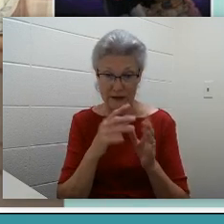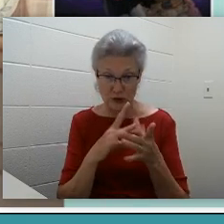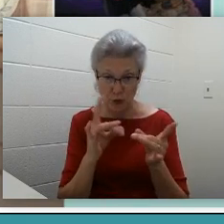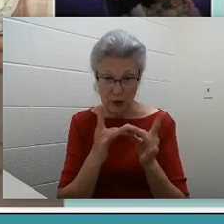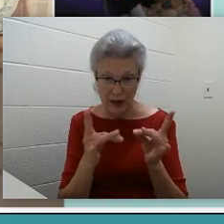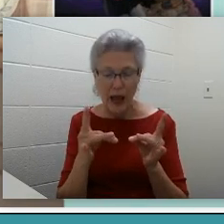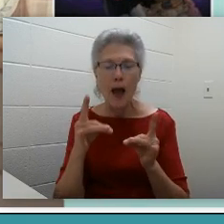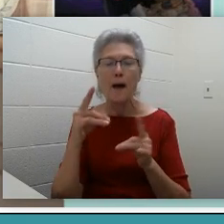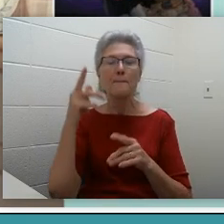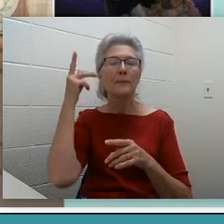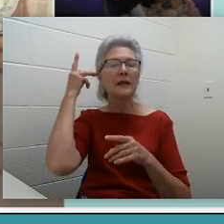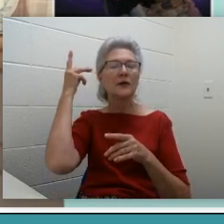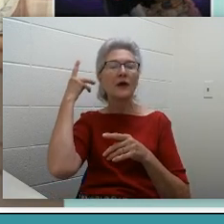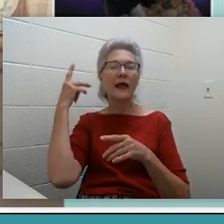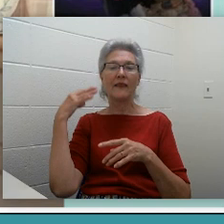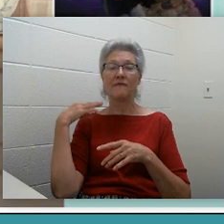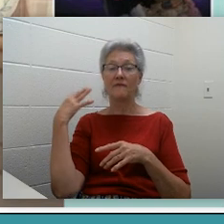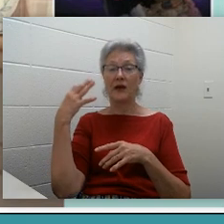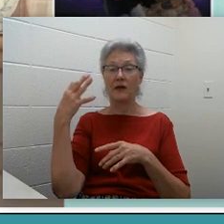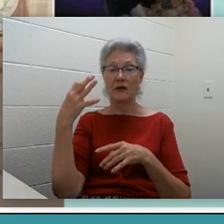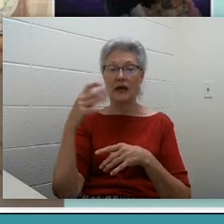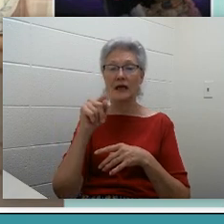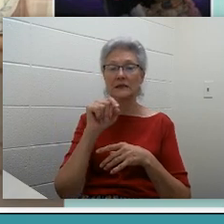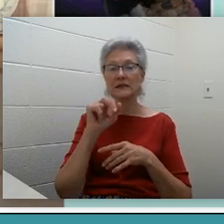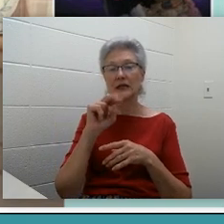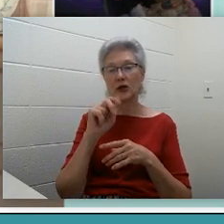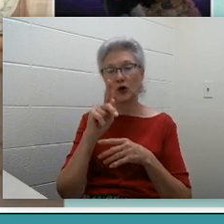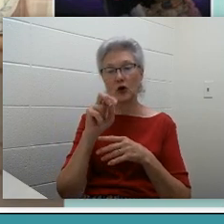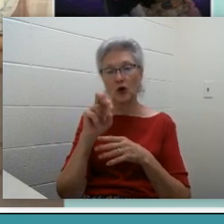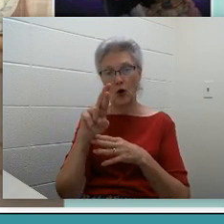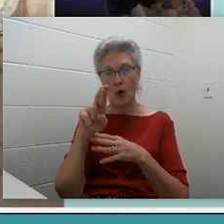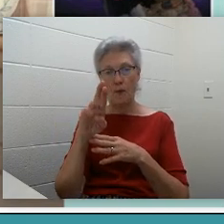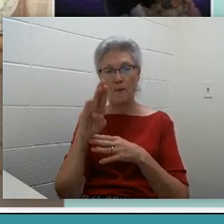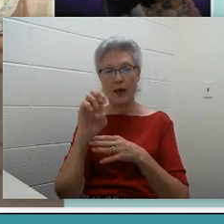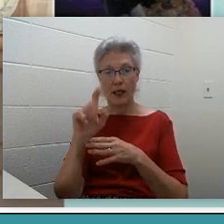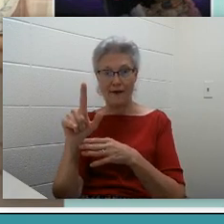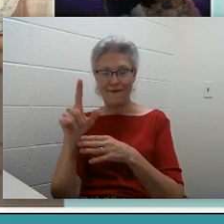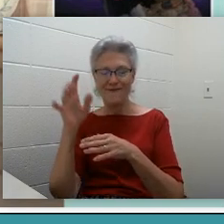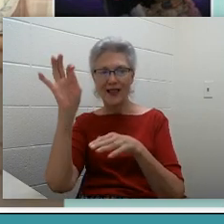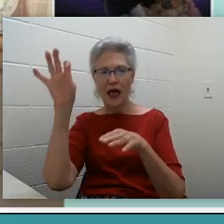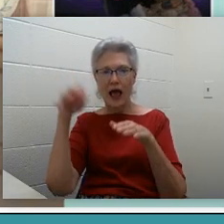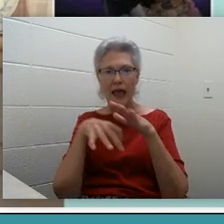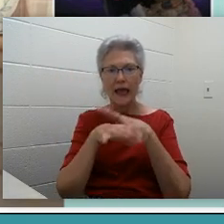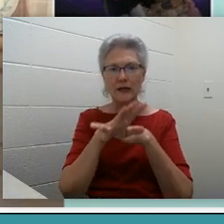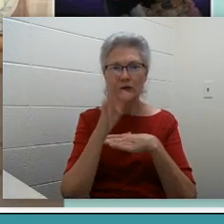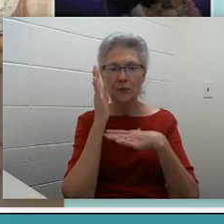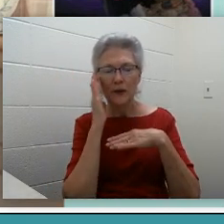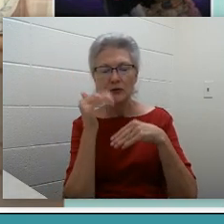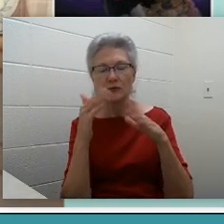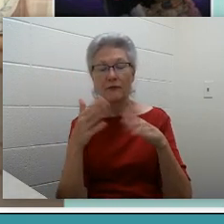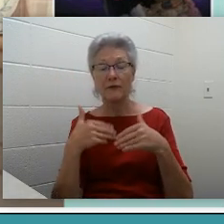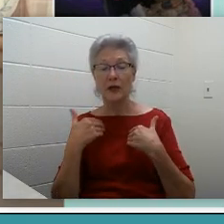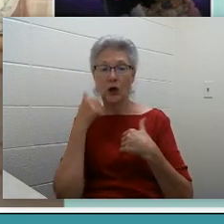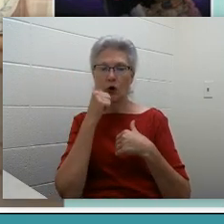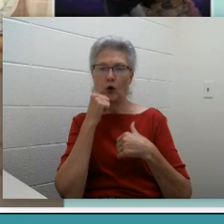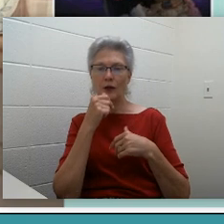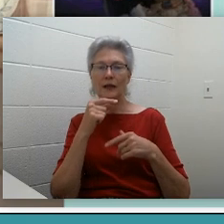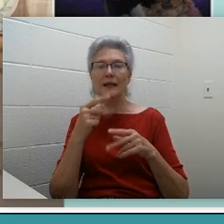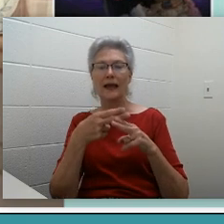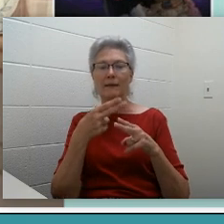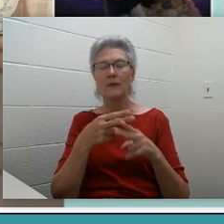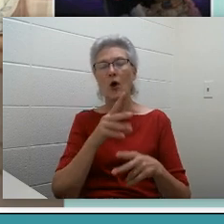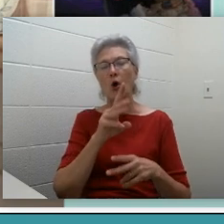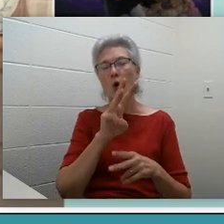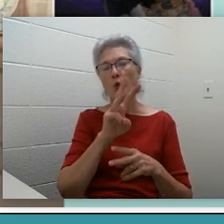fairy Tinkerbell fly into the bedroom of a young girl named Wendy Darling, who lives in London, England. They are in search